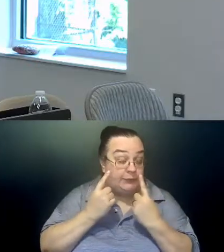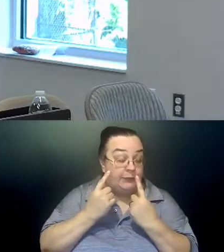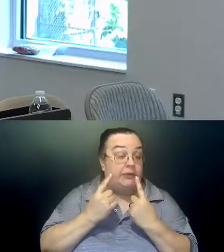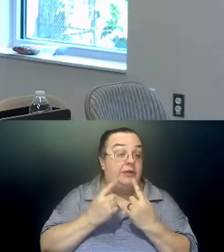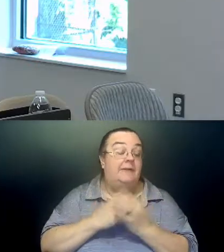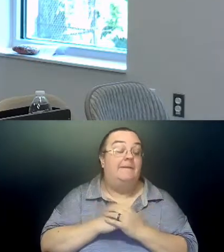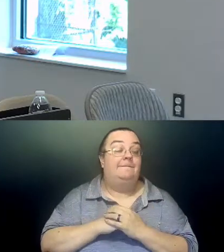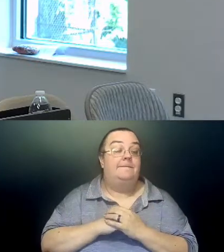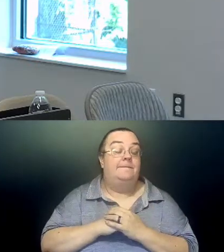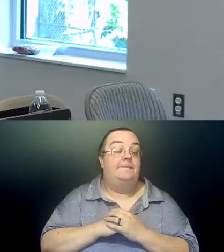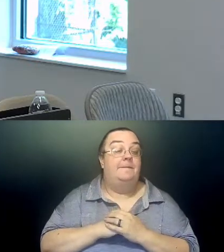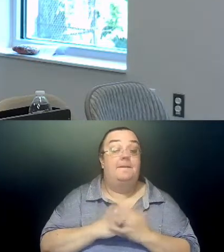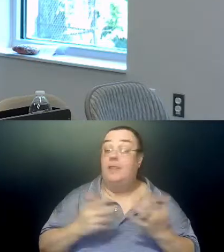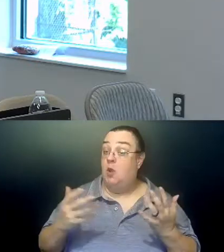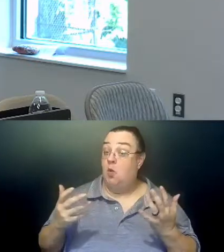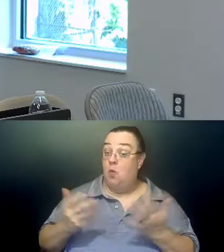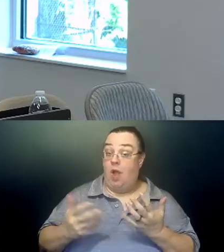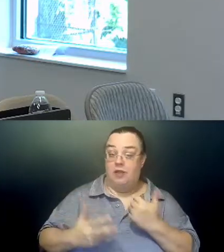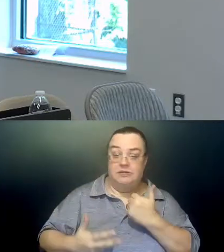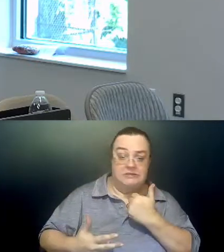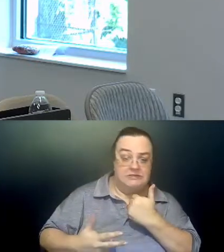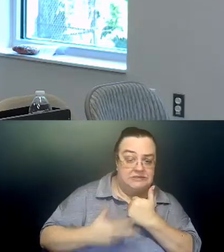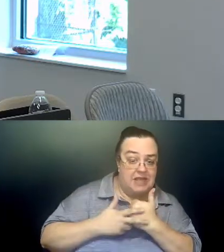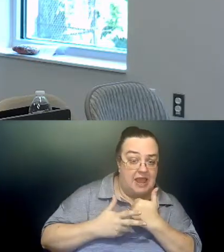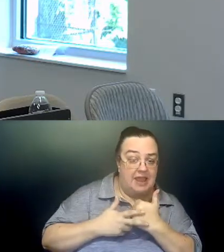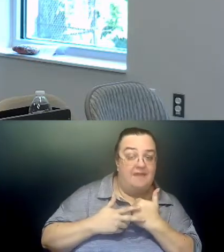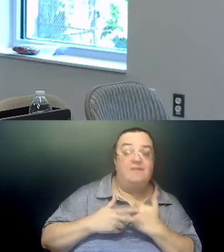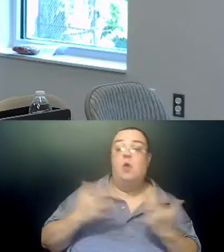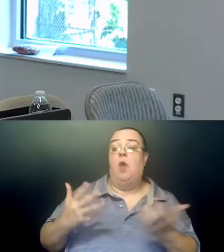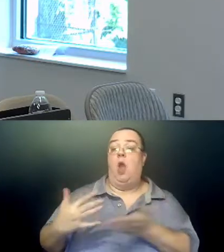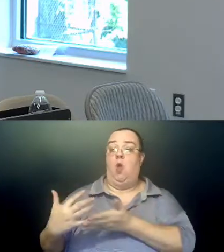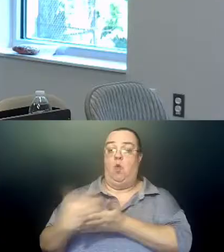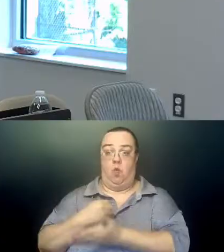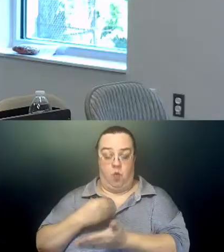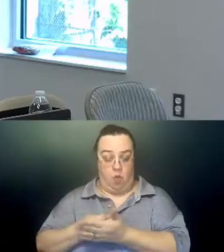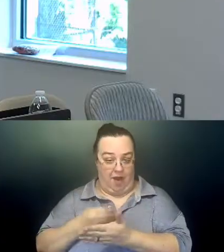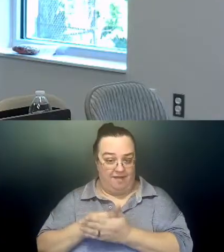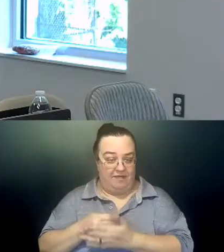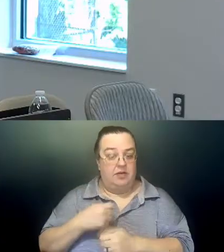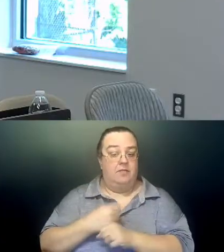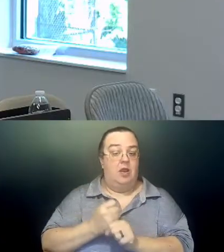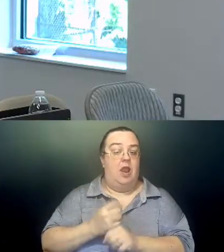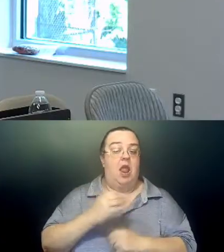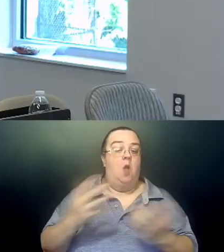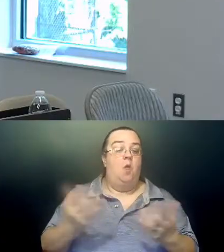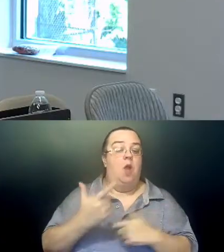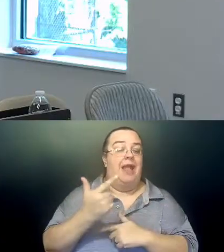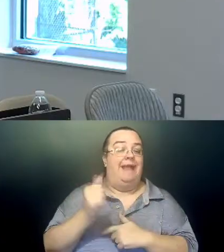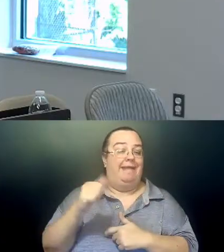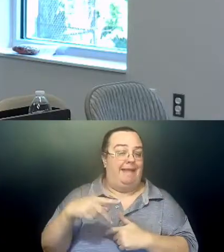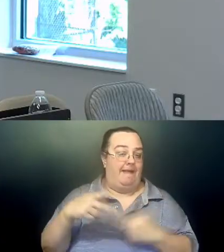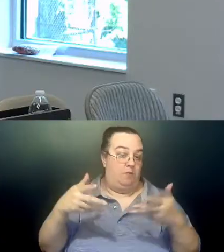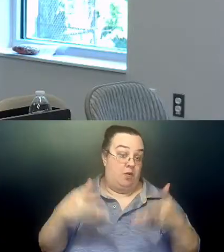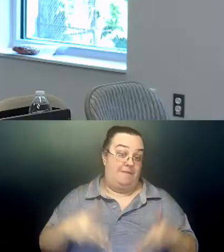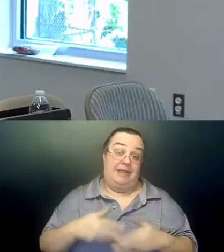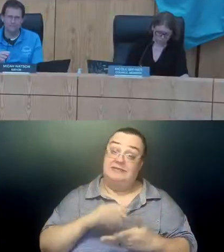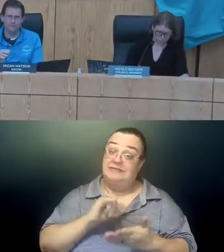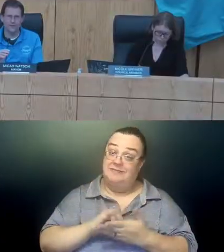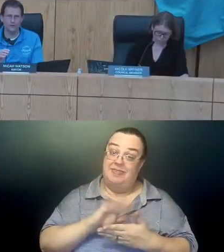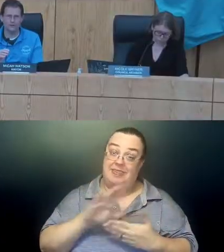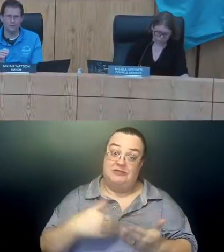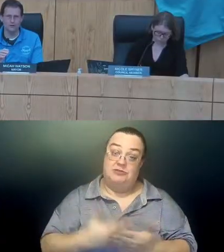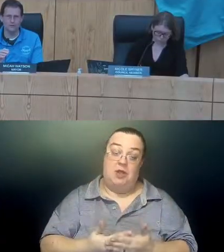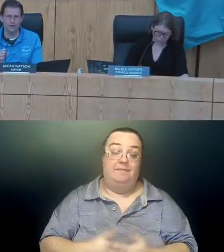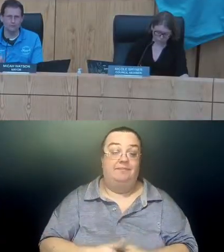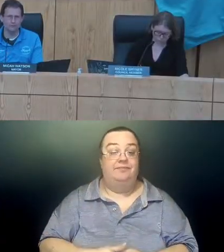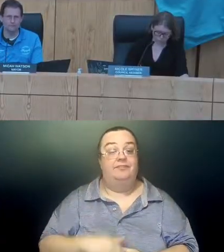what savings or revenues they produce, and what gap remains. That is all.